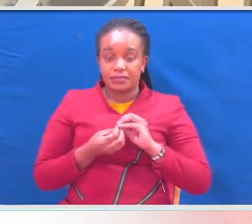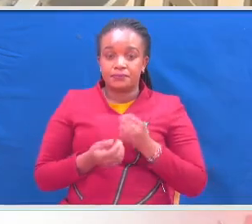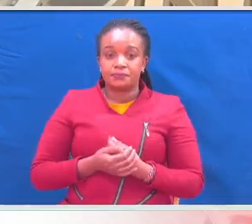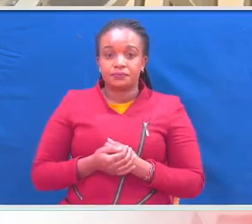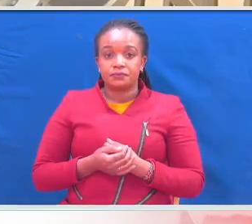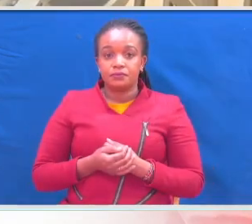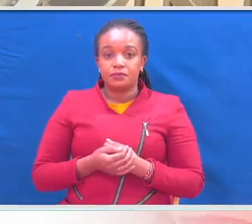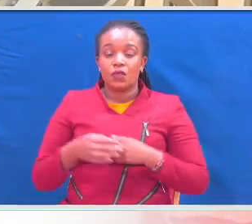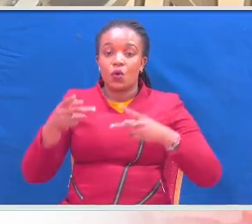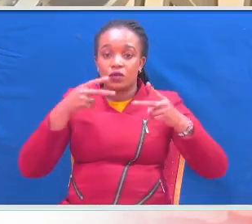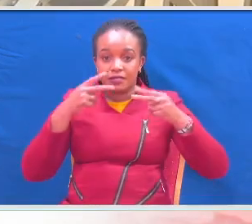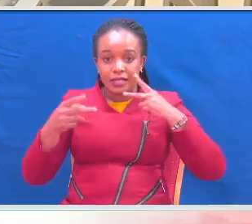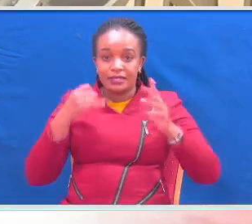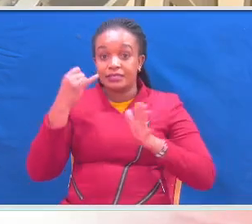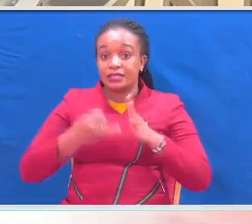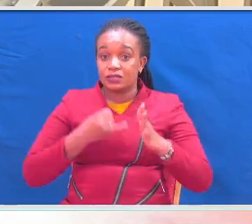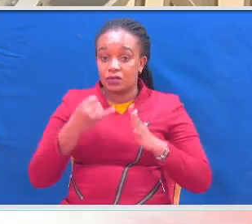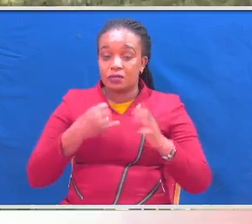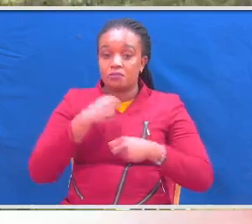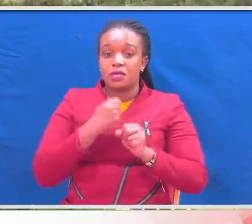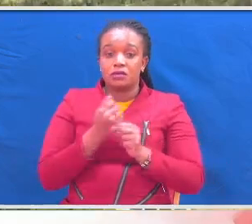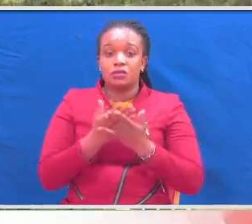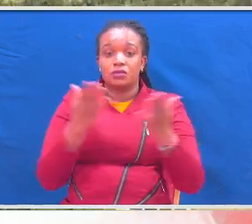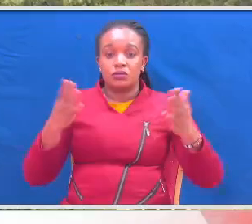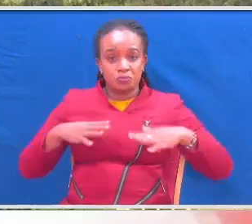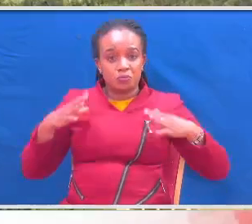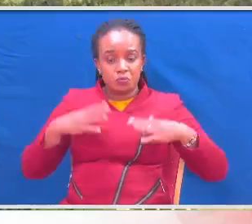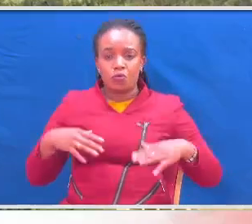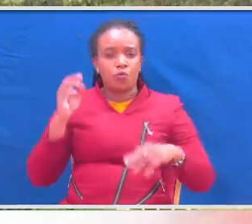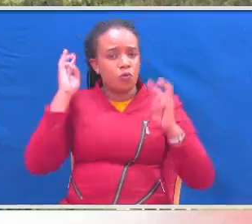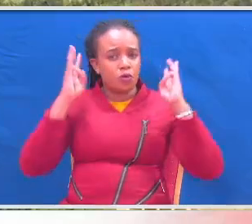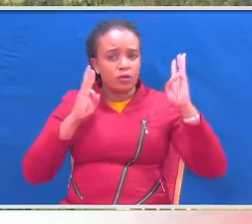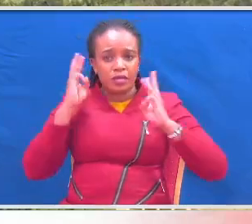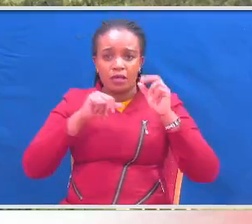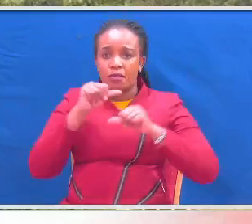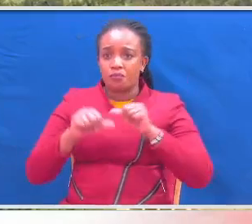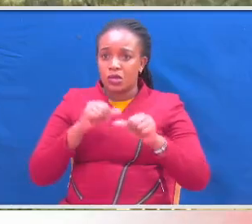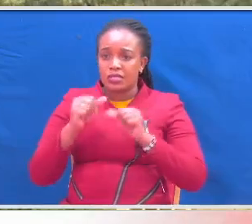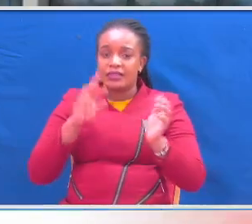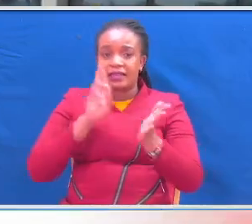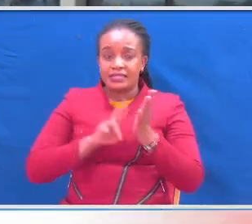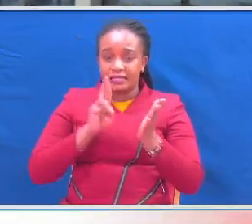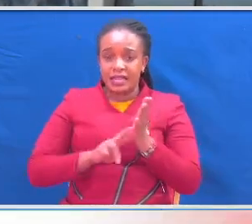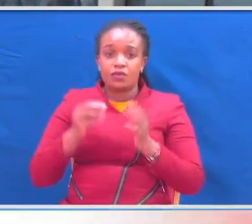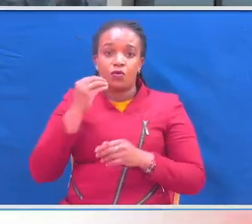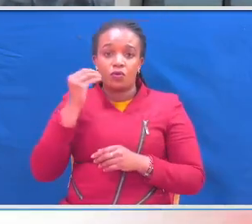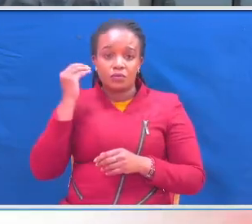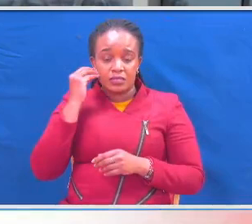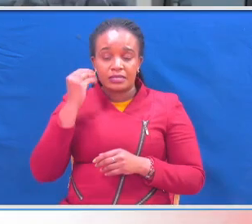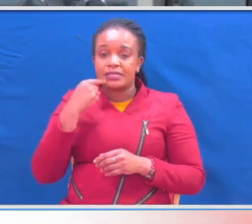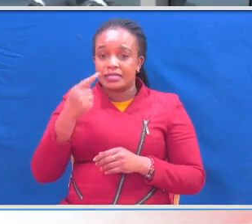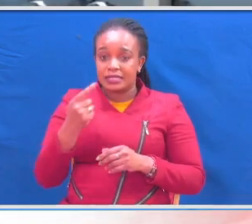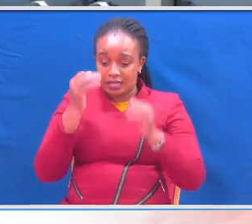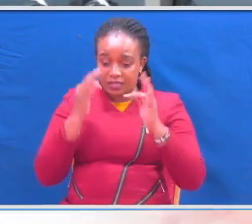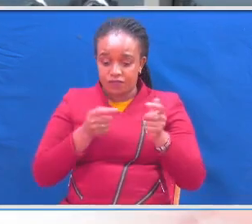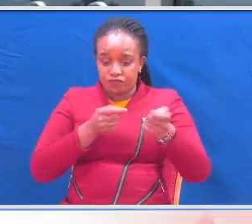industry key players are now worried by the trend of unregistered holiday homes, citing that if not regulated, it will immensely sink the industry